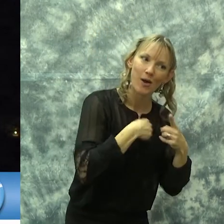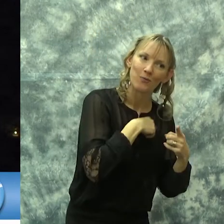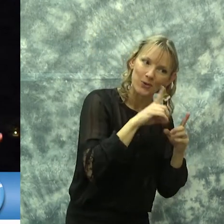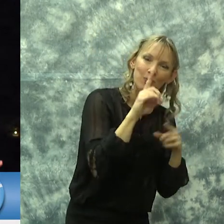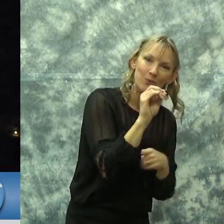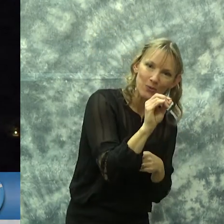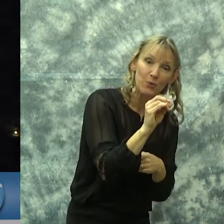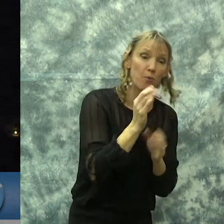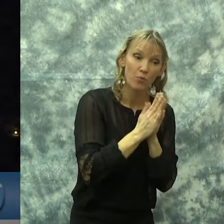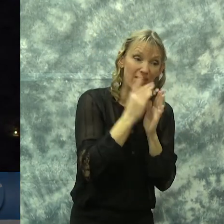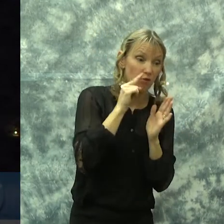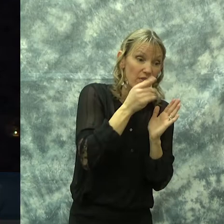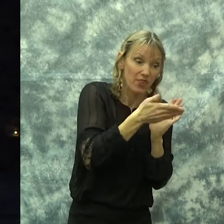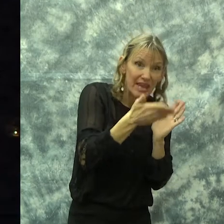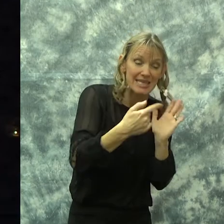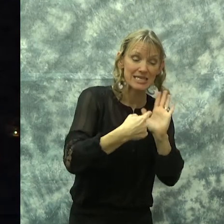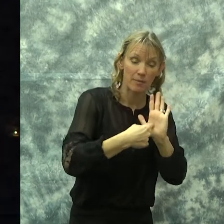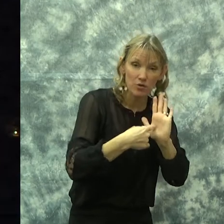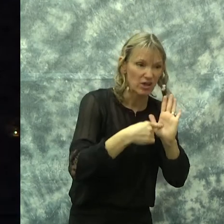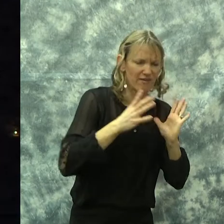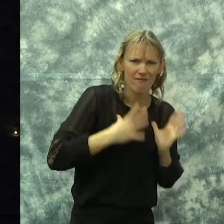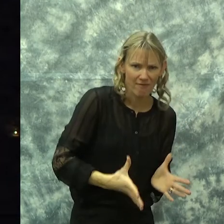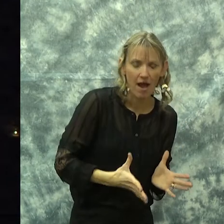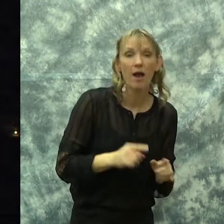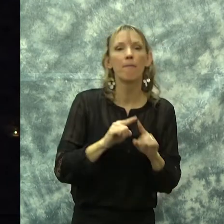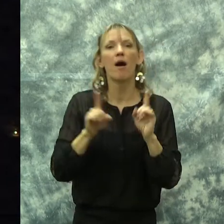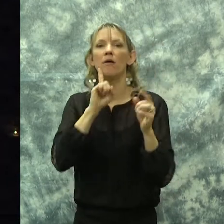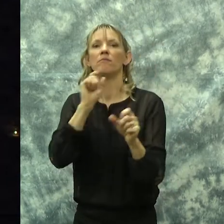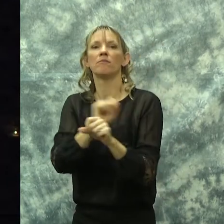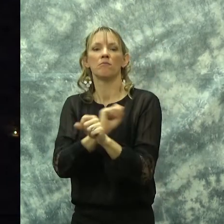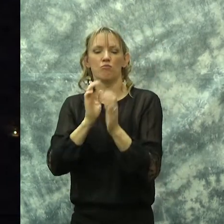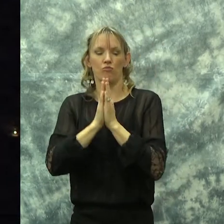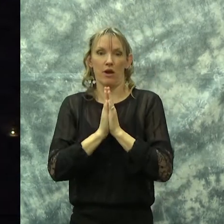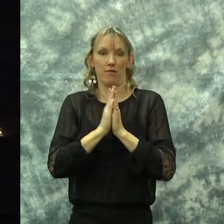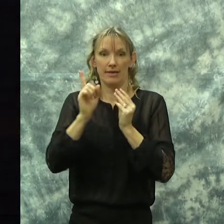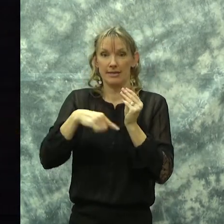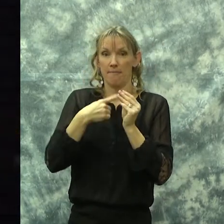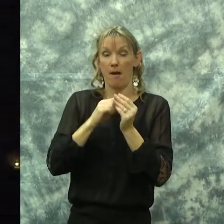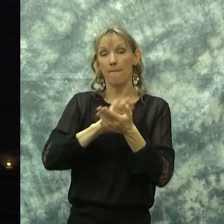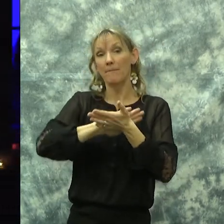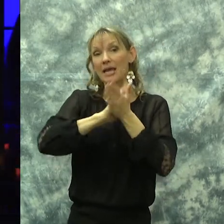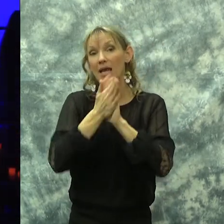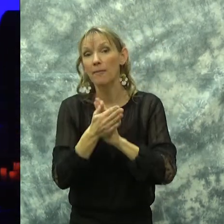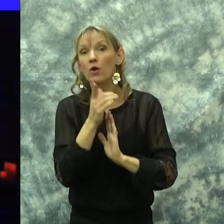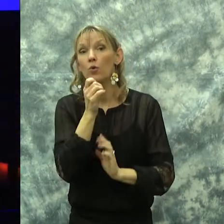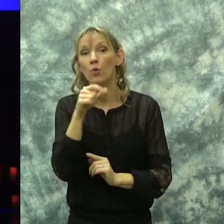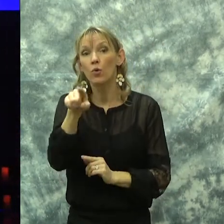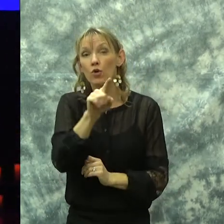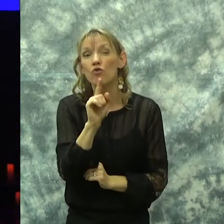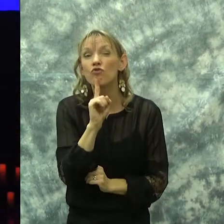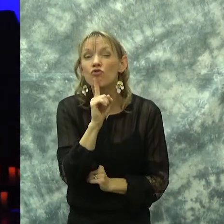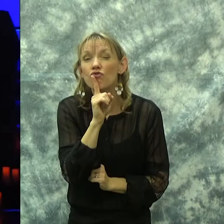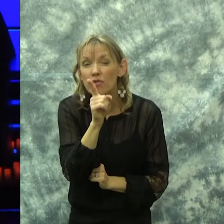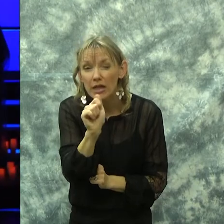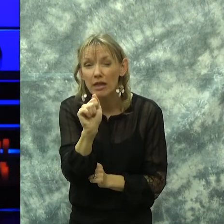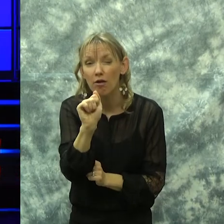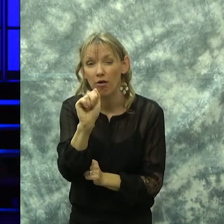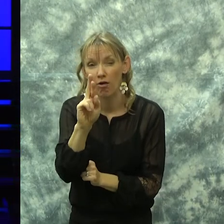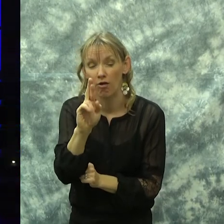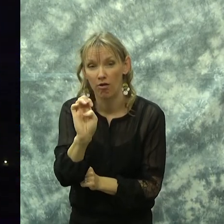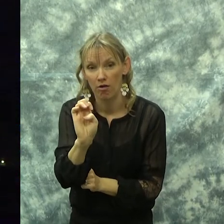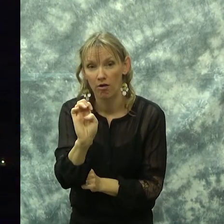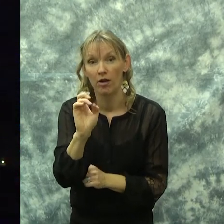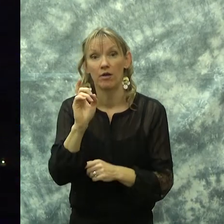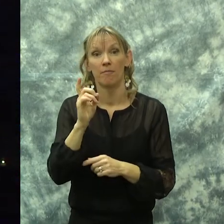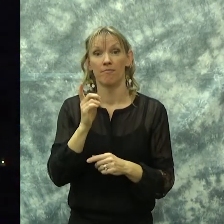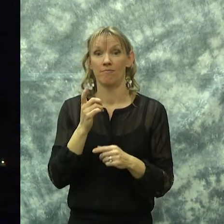for stuff that's just fine. Pray for demonstrations. But it's really about becoming who you really are. And the trick is